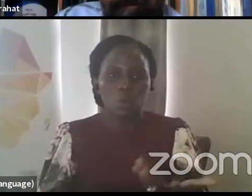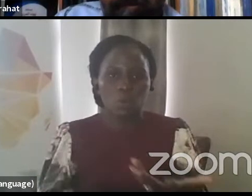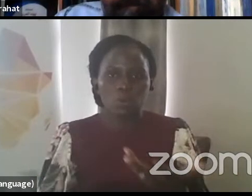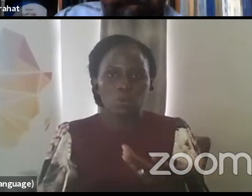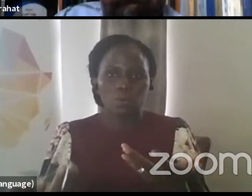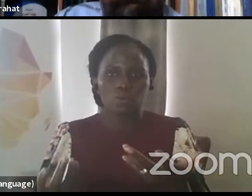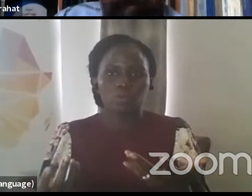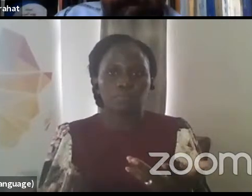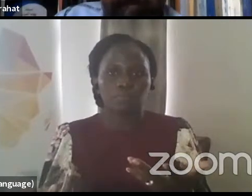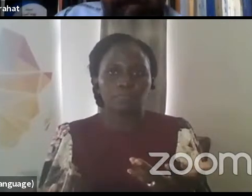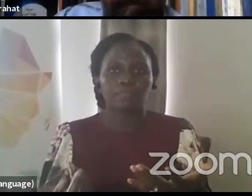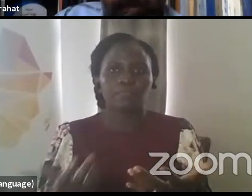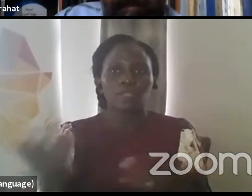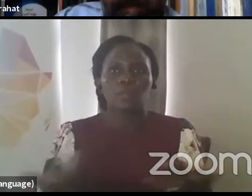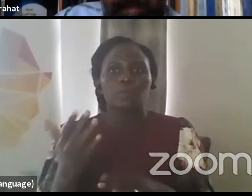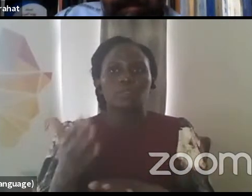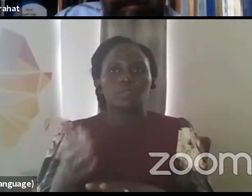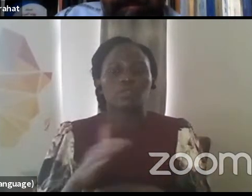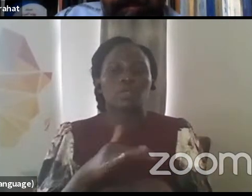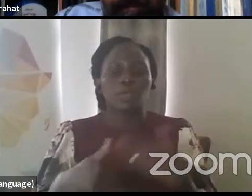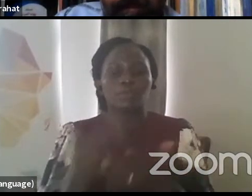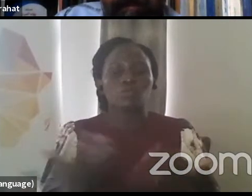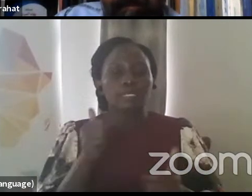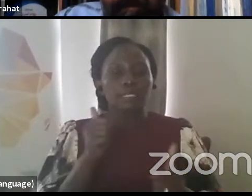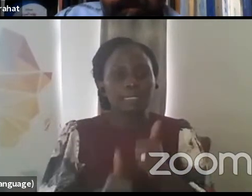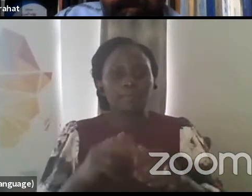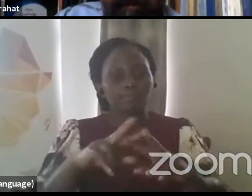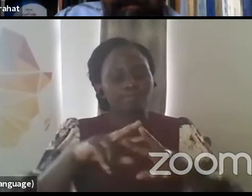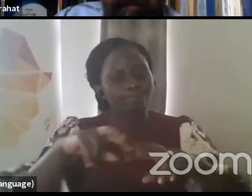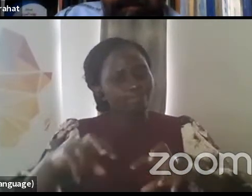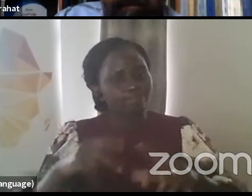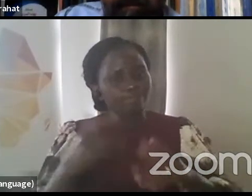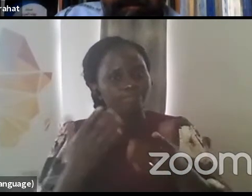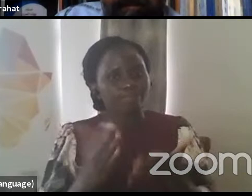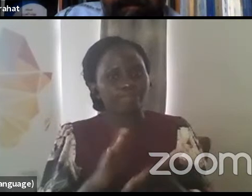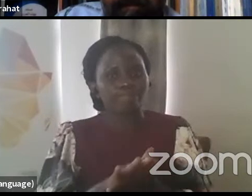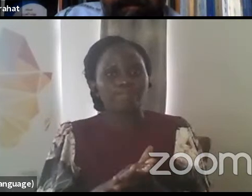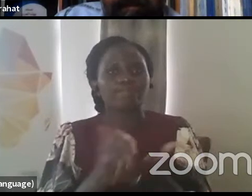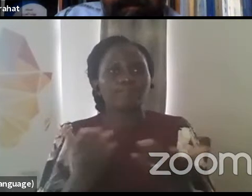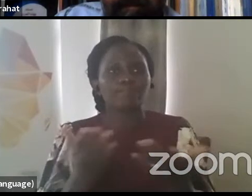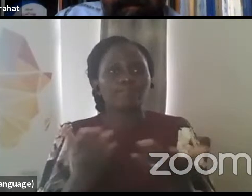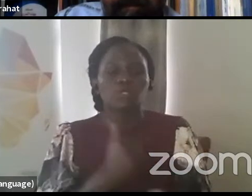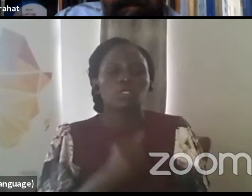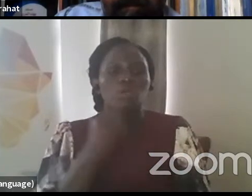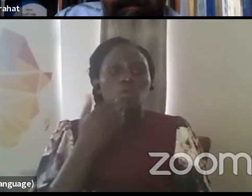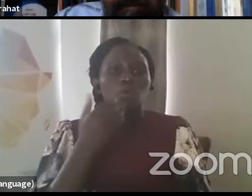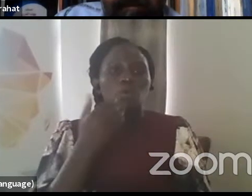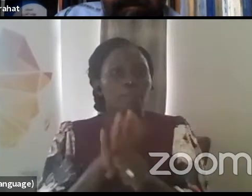circle in the whole chain, which is usually bloggers and internet users that don't have so much